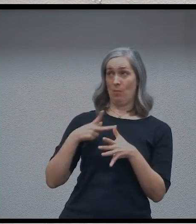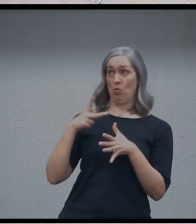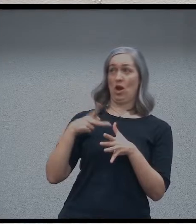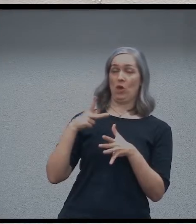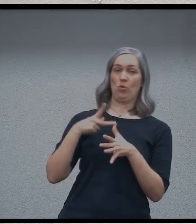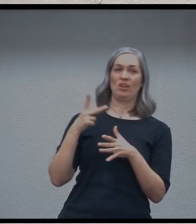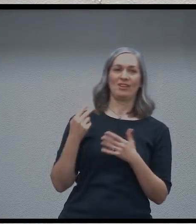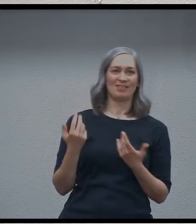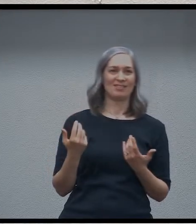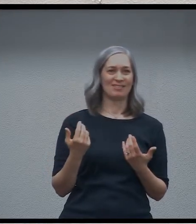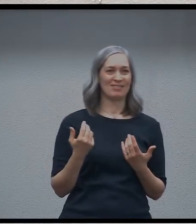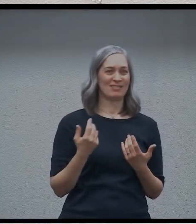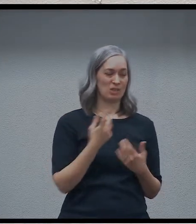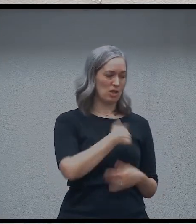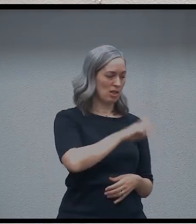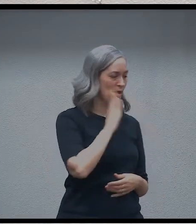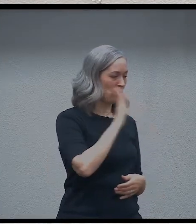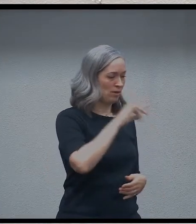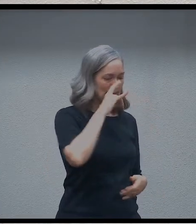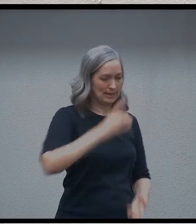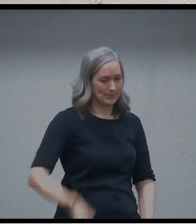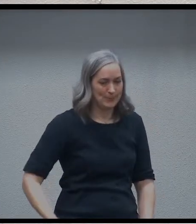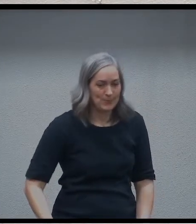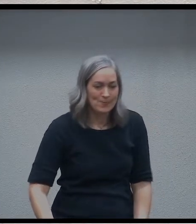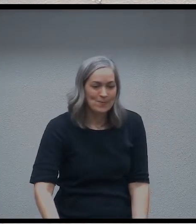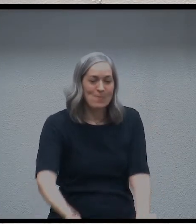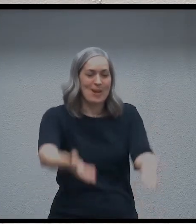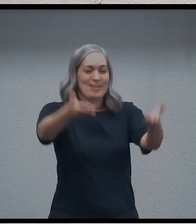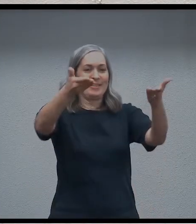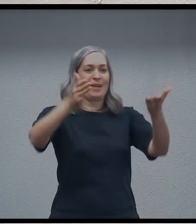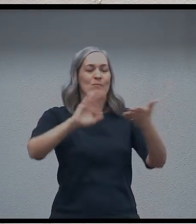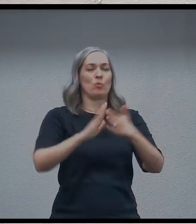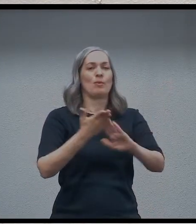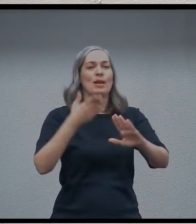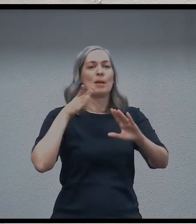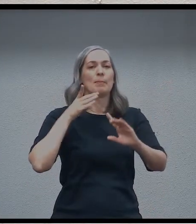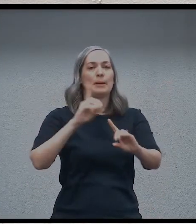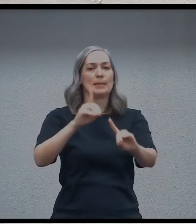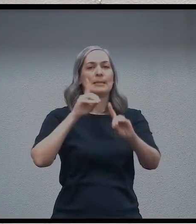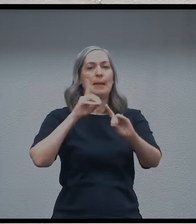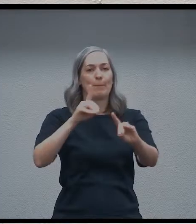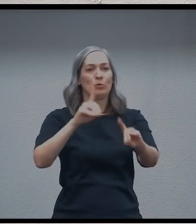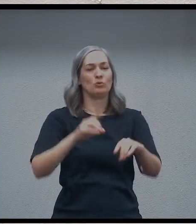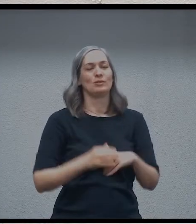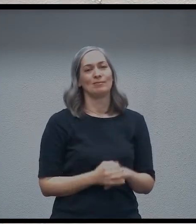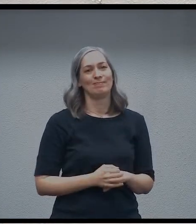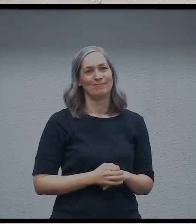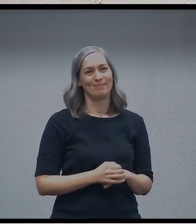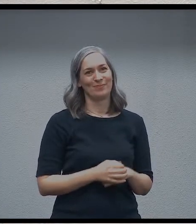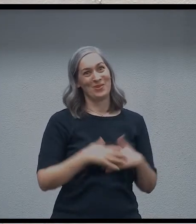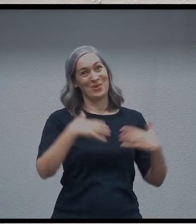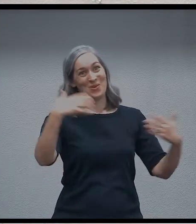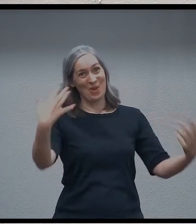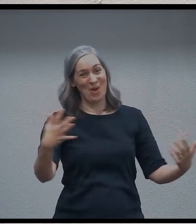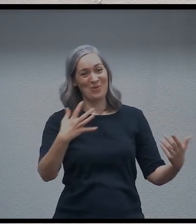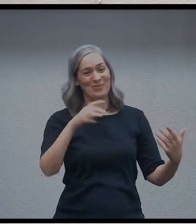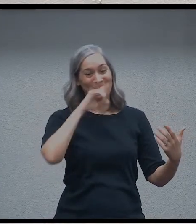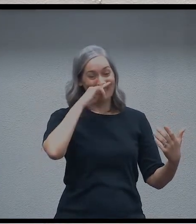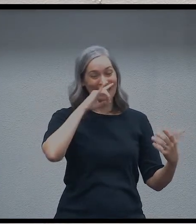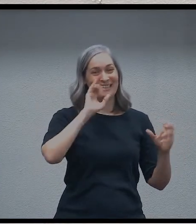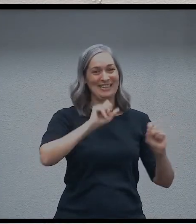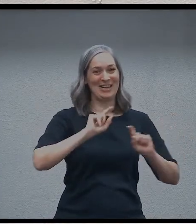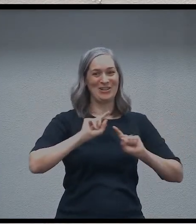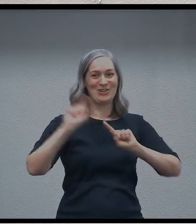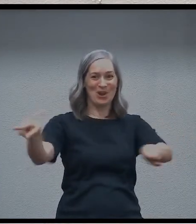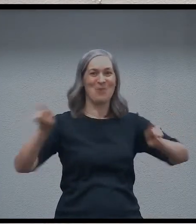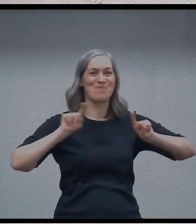to they're going to raise these kids up in this new home. They're going to raise these kids up to be disciples so that they can go out and make